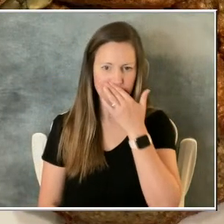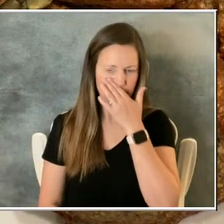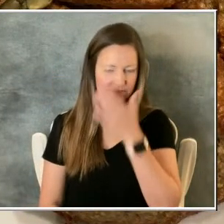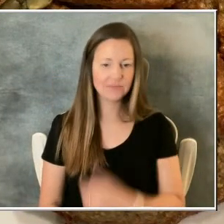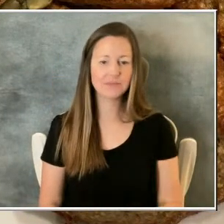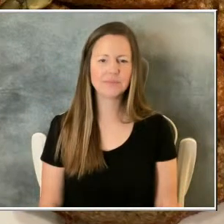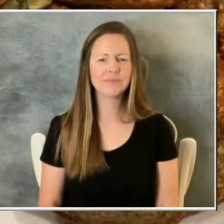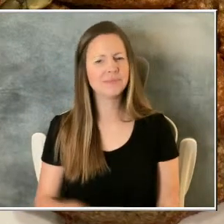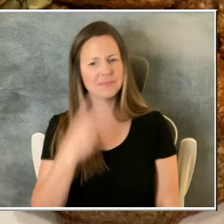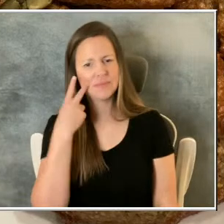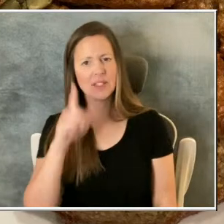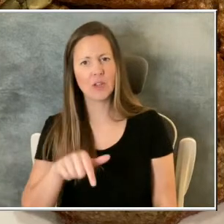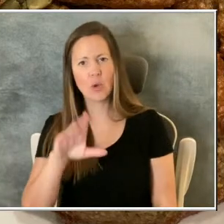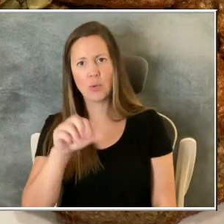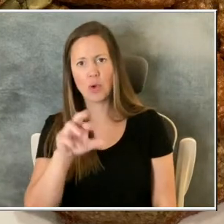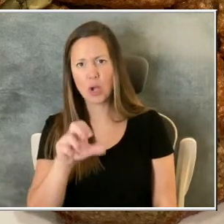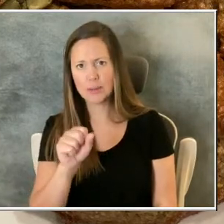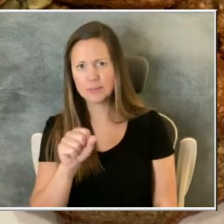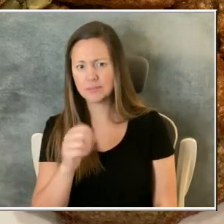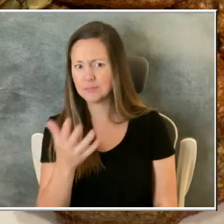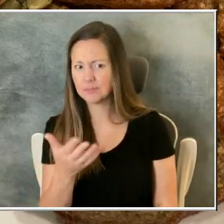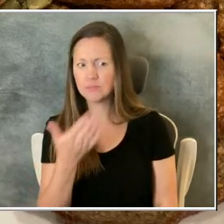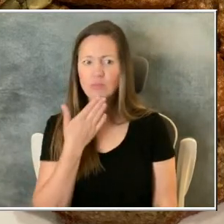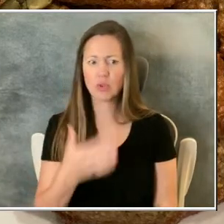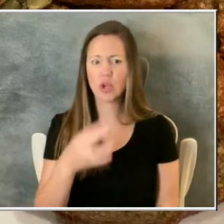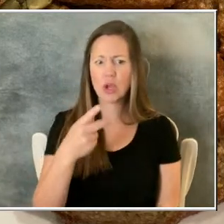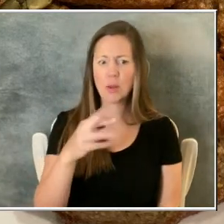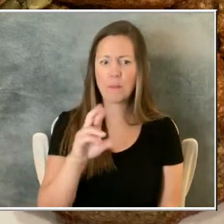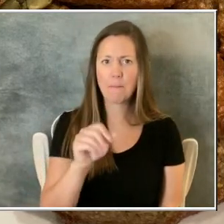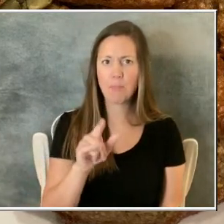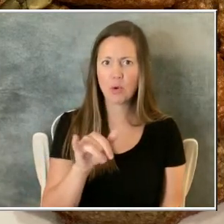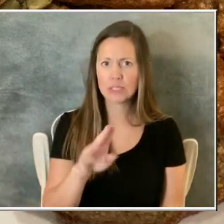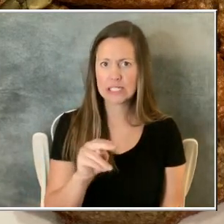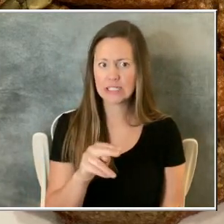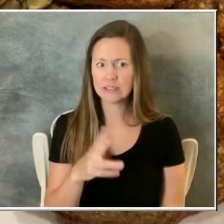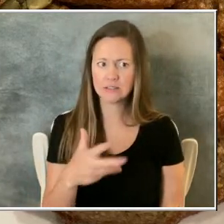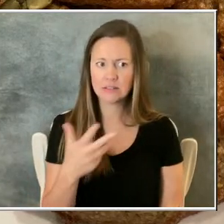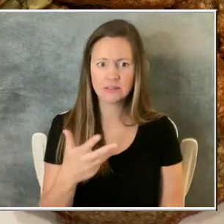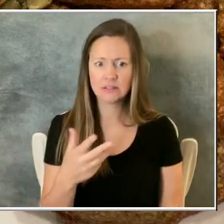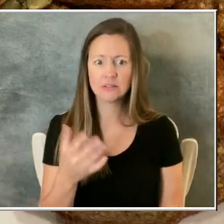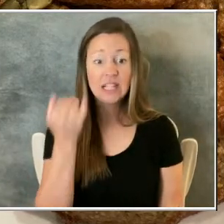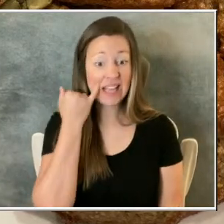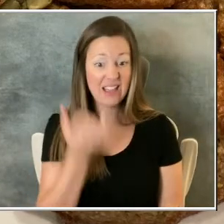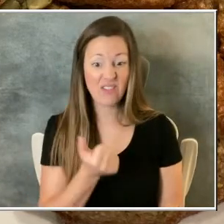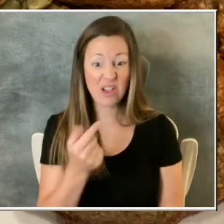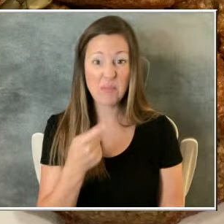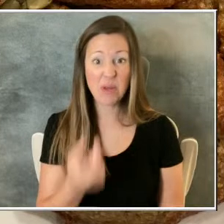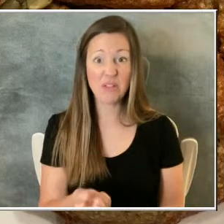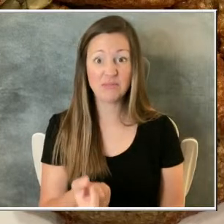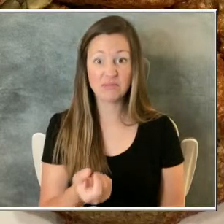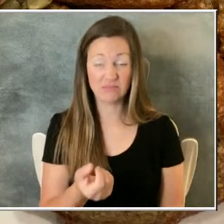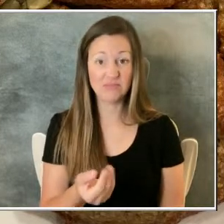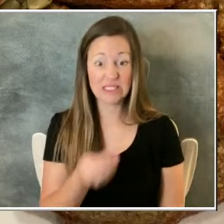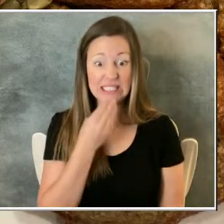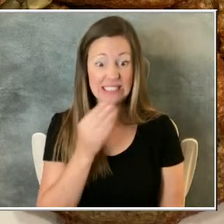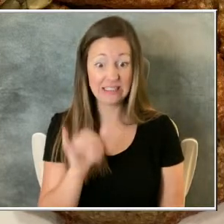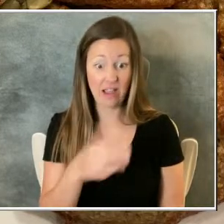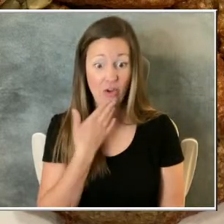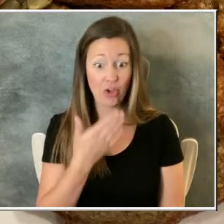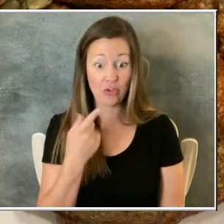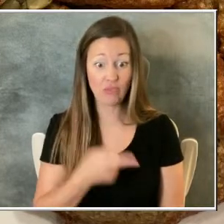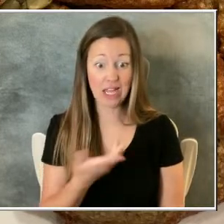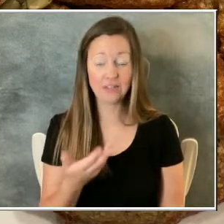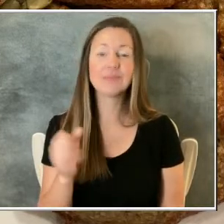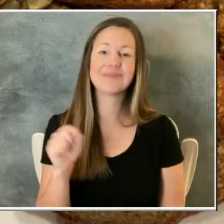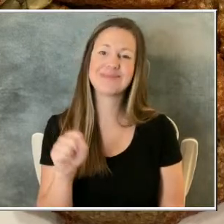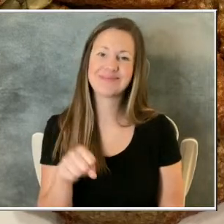carbs, good protein, decent protein for a little cookie, right? If you pop a couple of those. Yes. So I actually sometimes I have